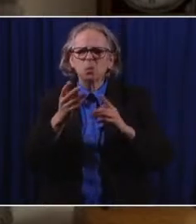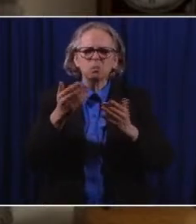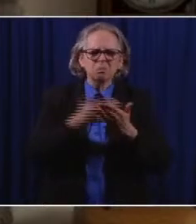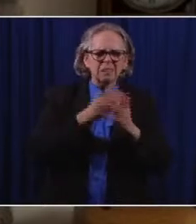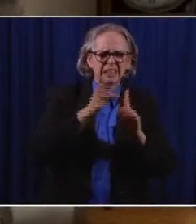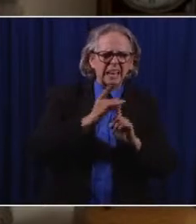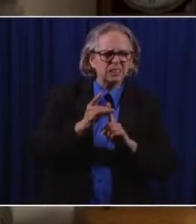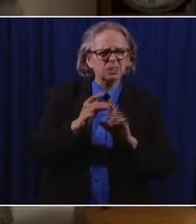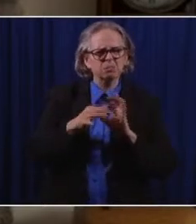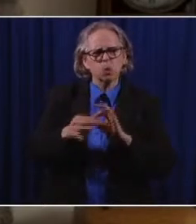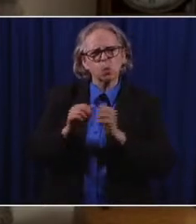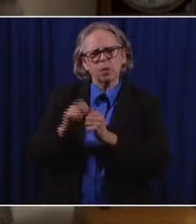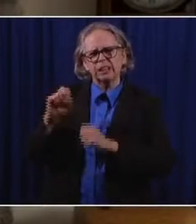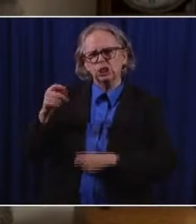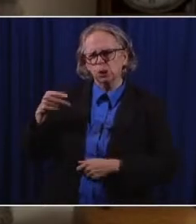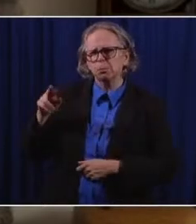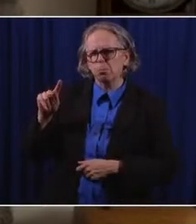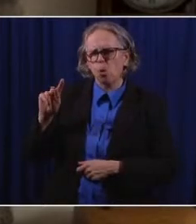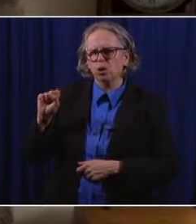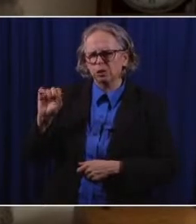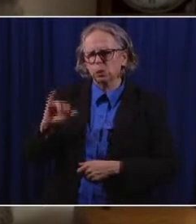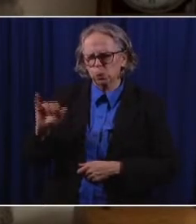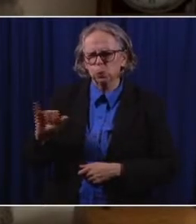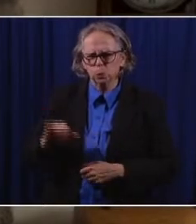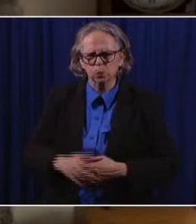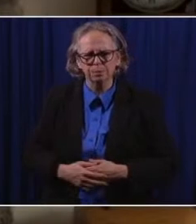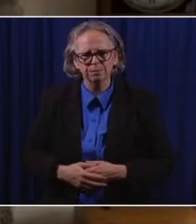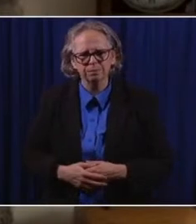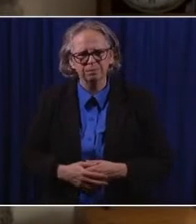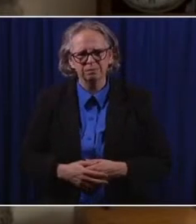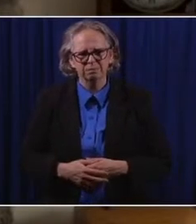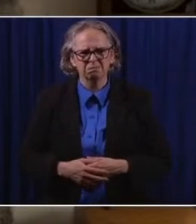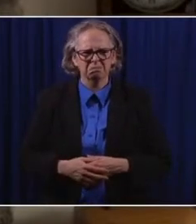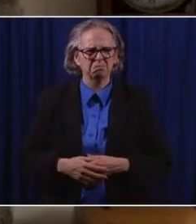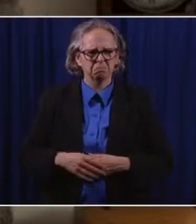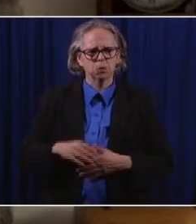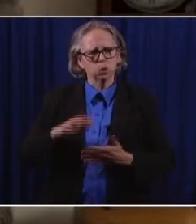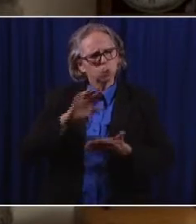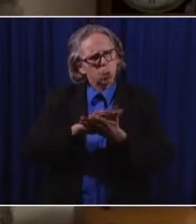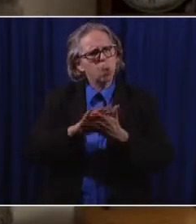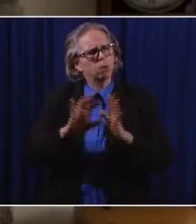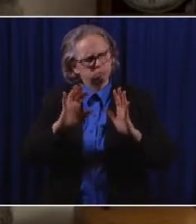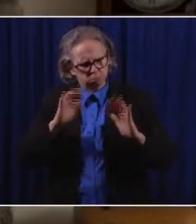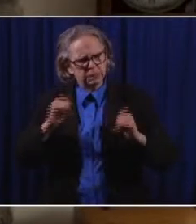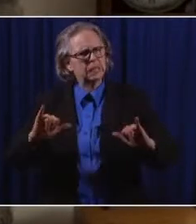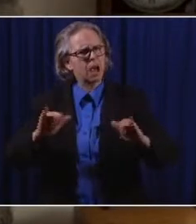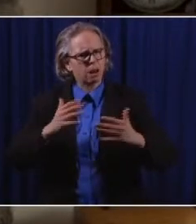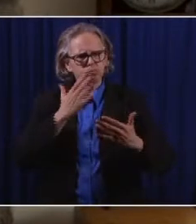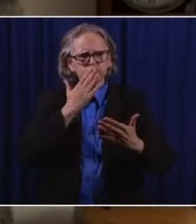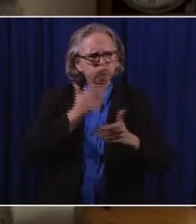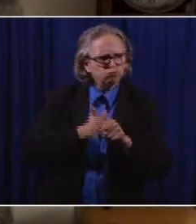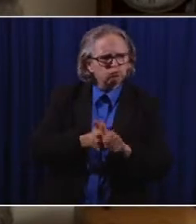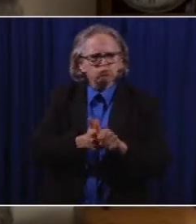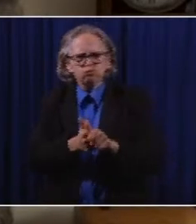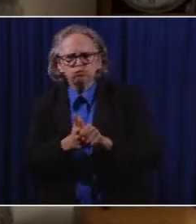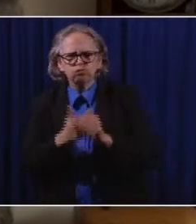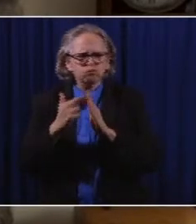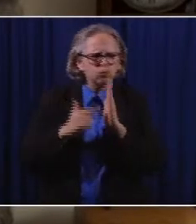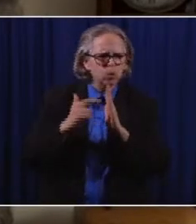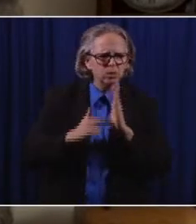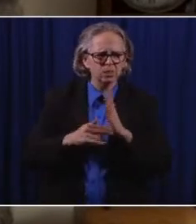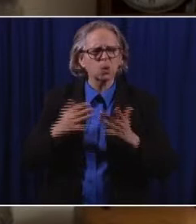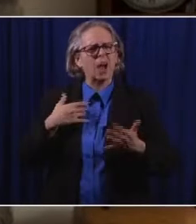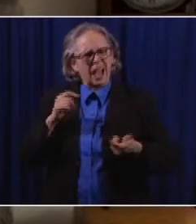with compliance and case management. Schools also have been cautious about sponsoring events, and many have canceled or changed their homecoming